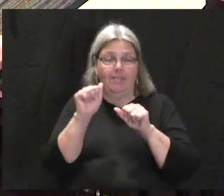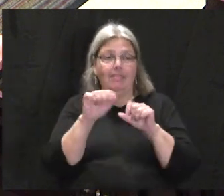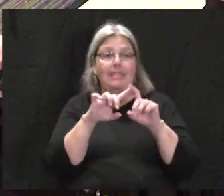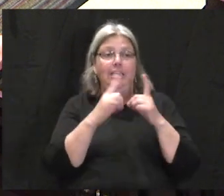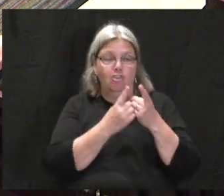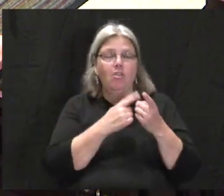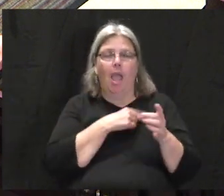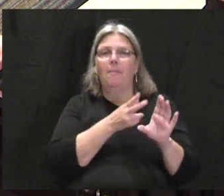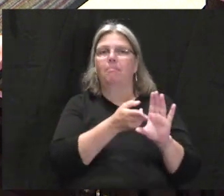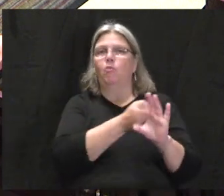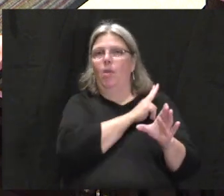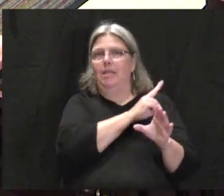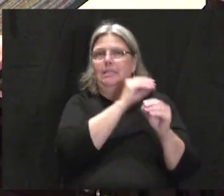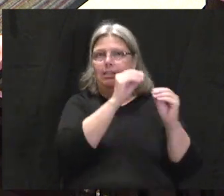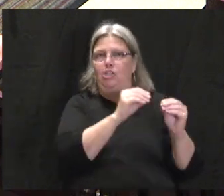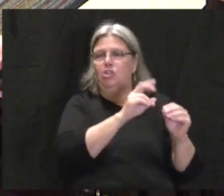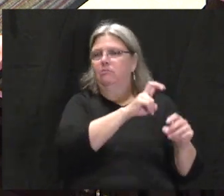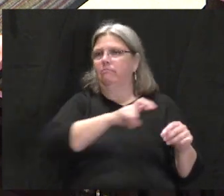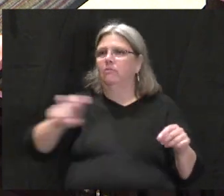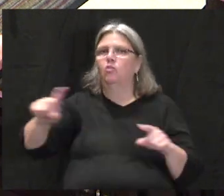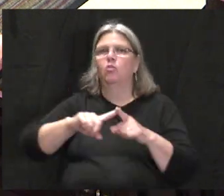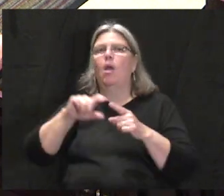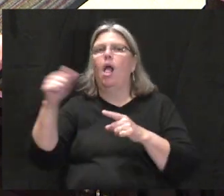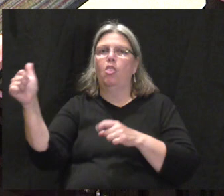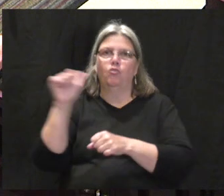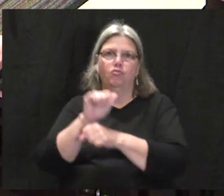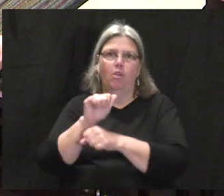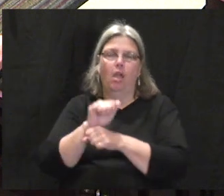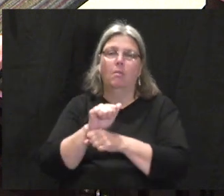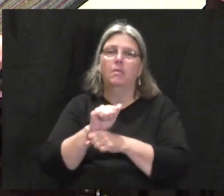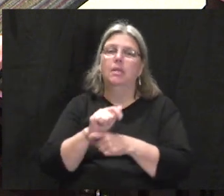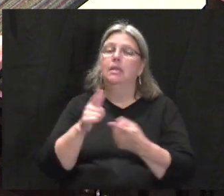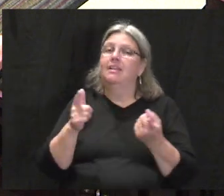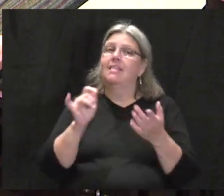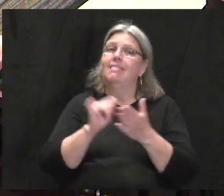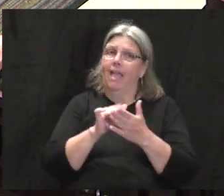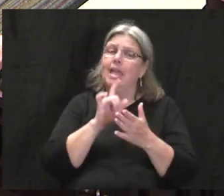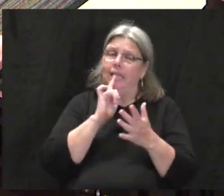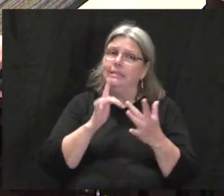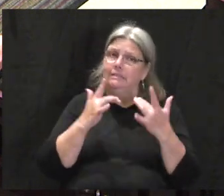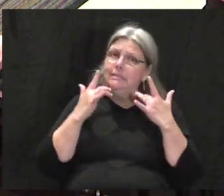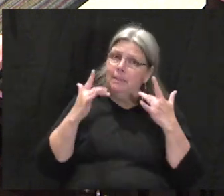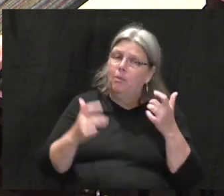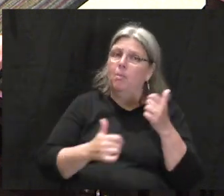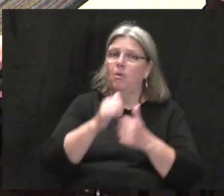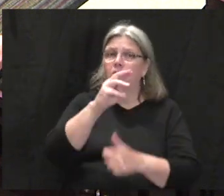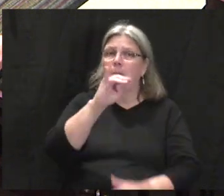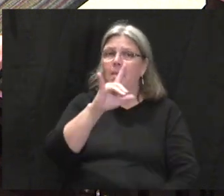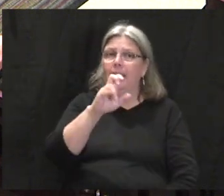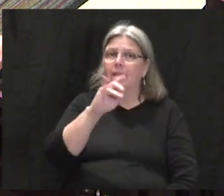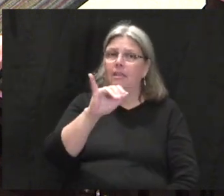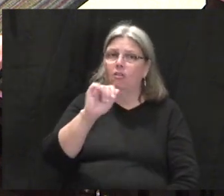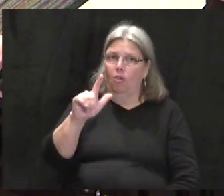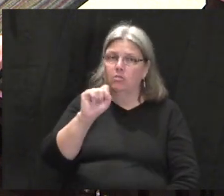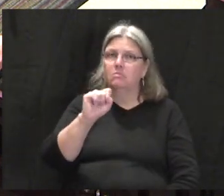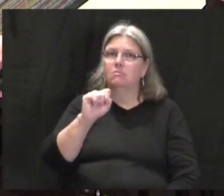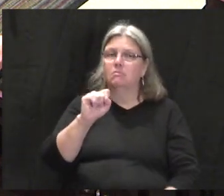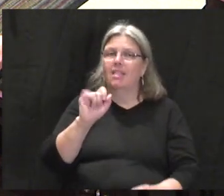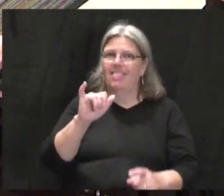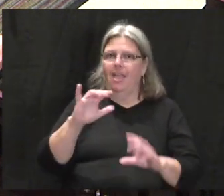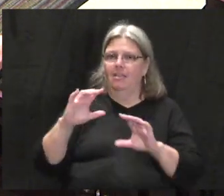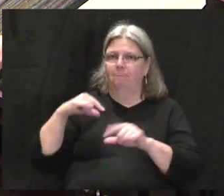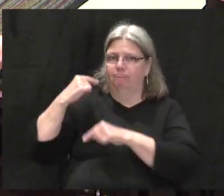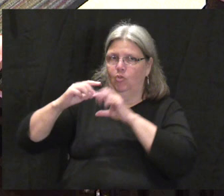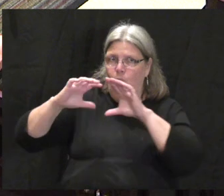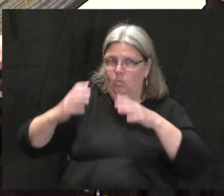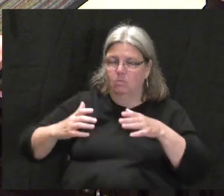careers in a lifespan. So that's not normal, but does it still end, you know, does the end result